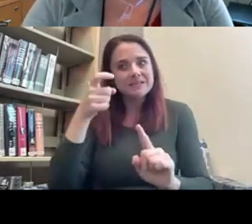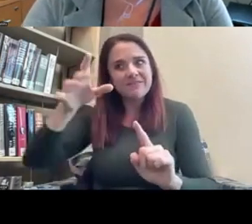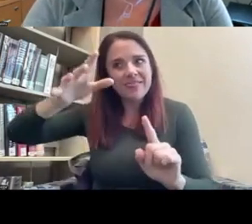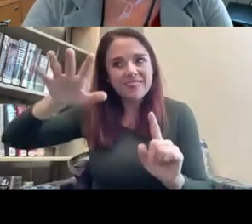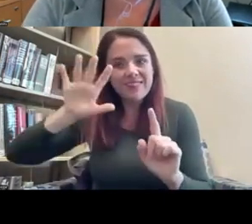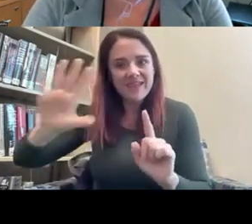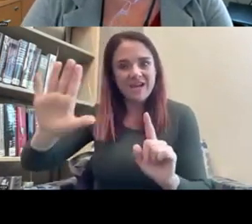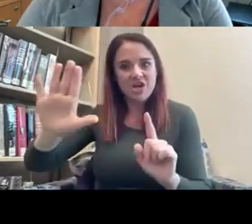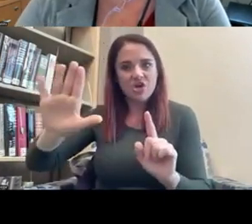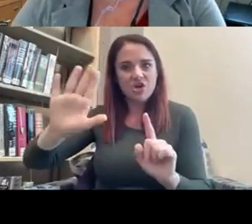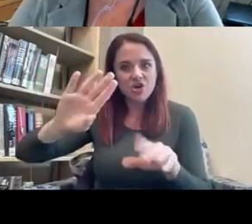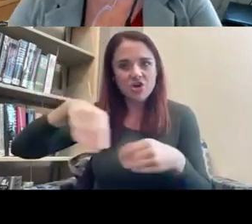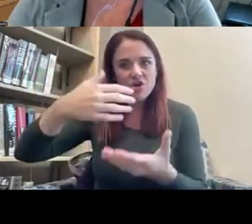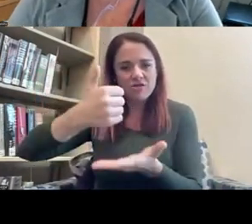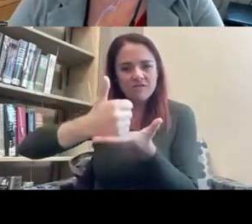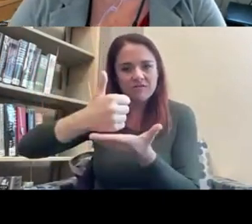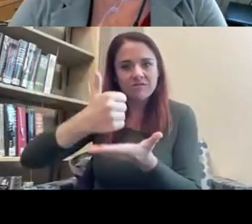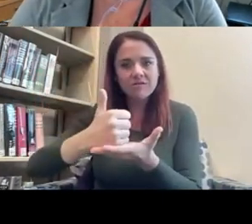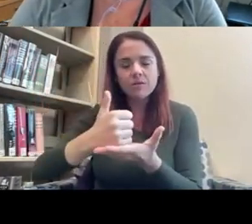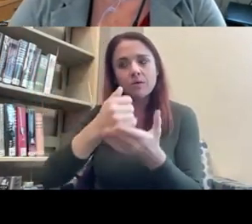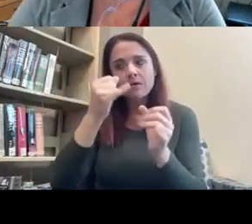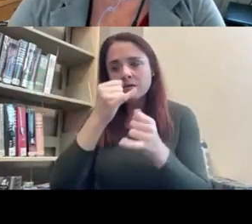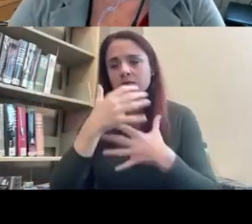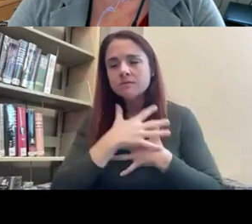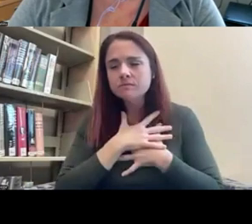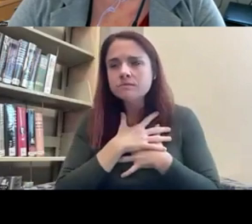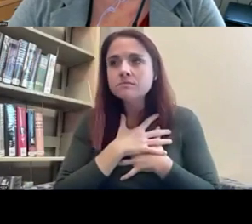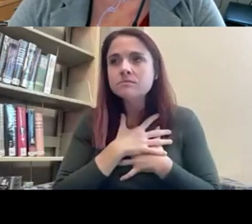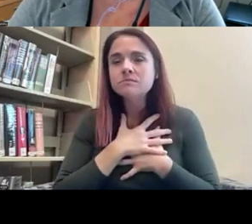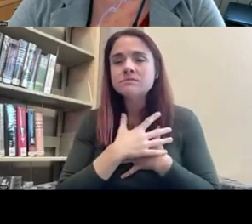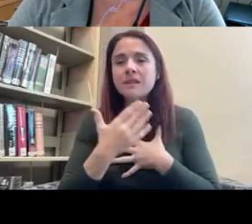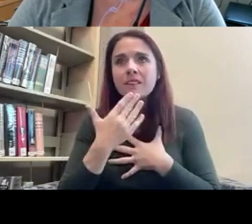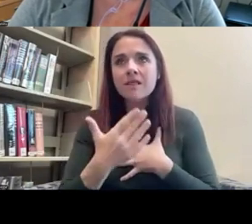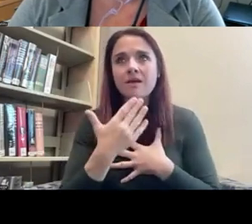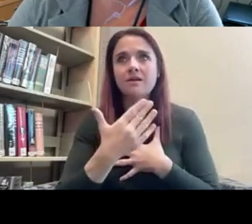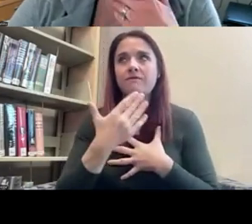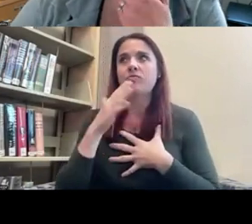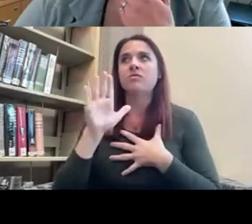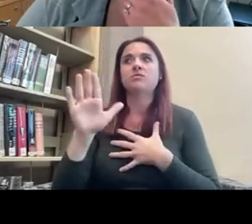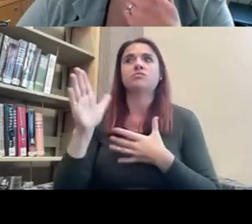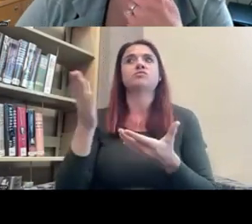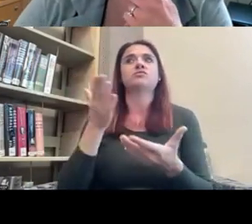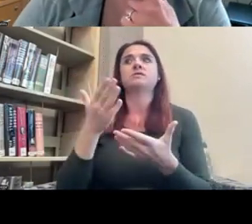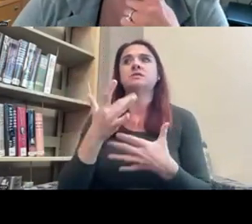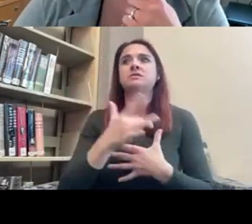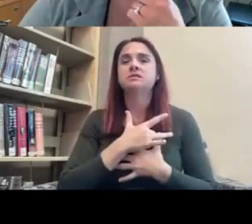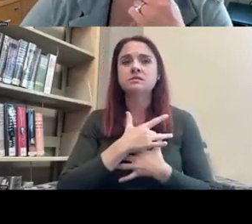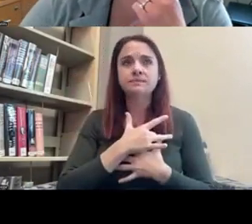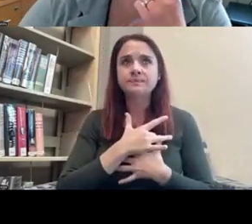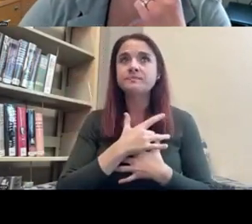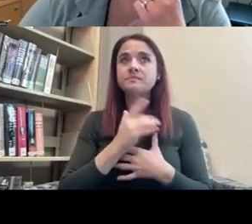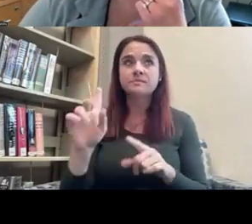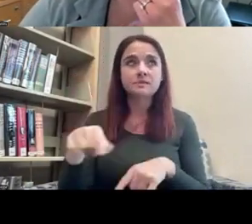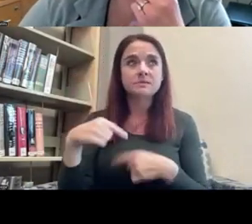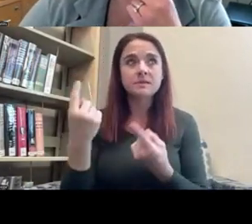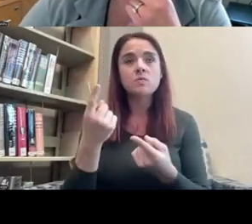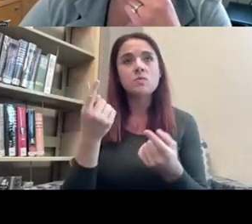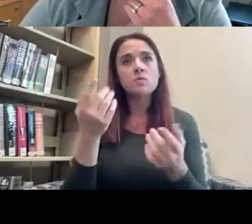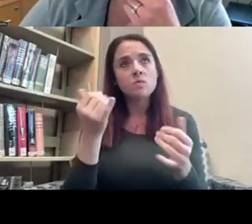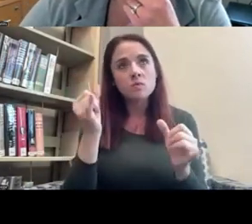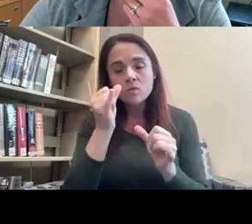they can provide. We are so thankful that we have their services, and it's been so